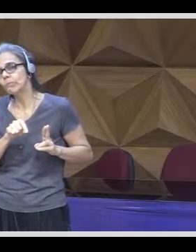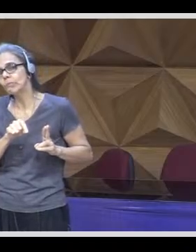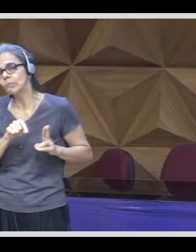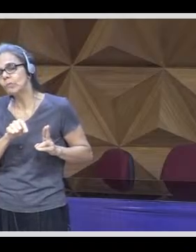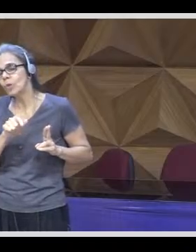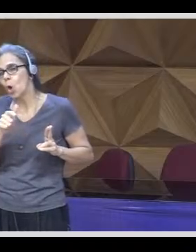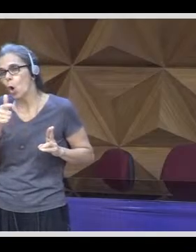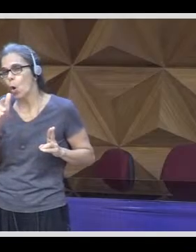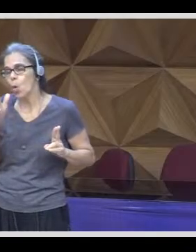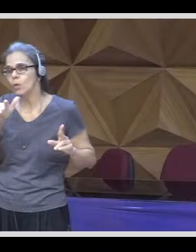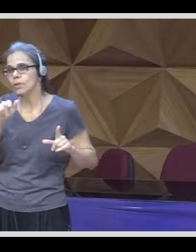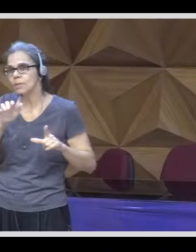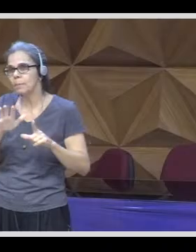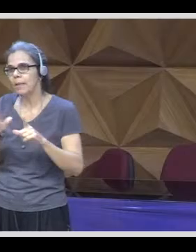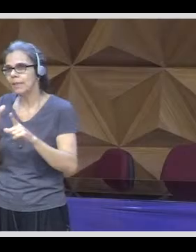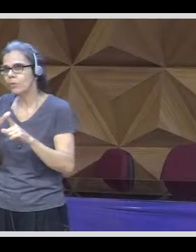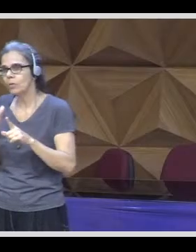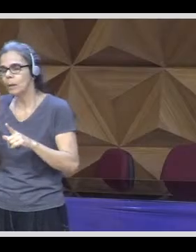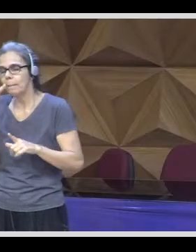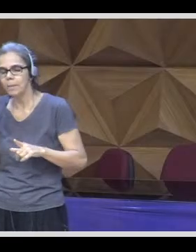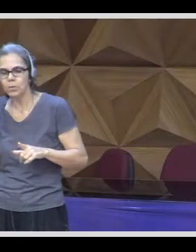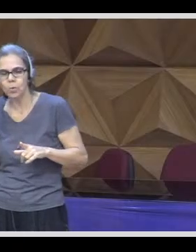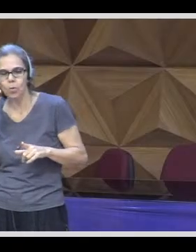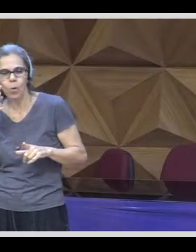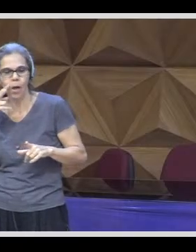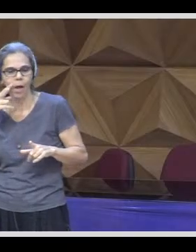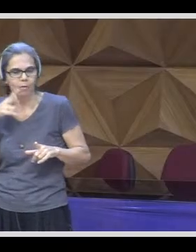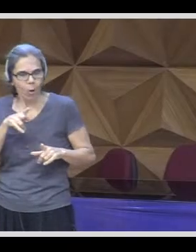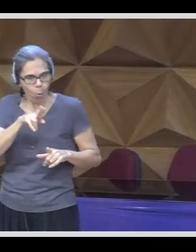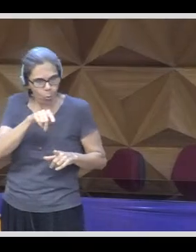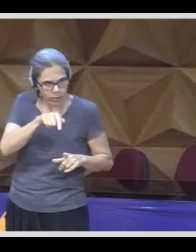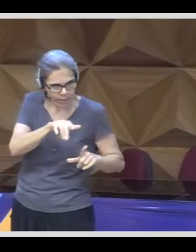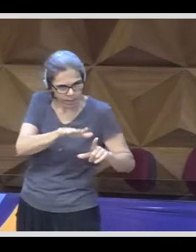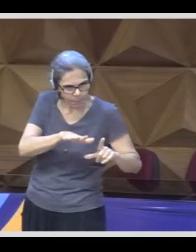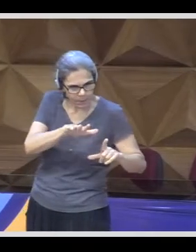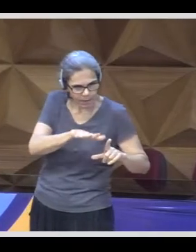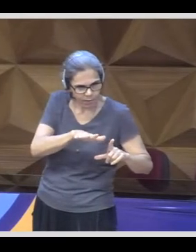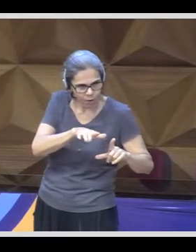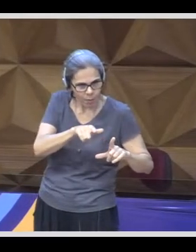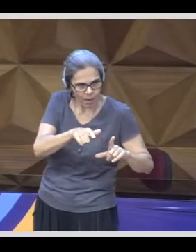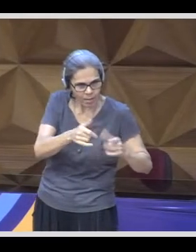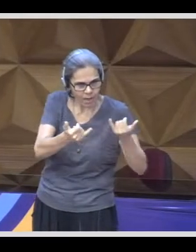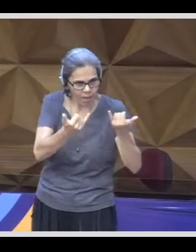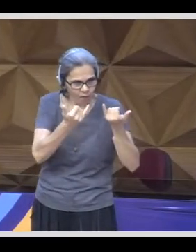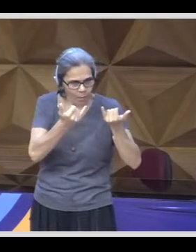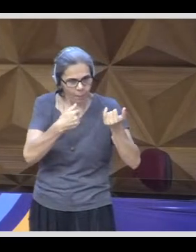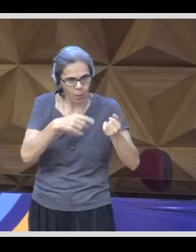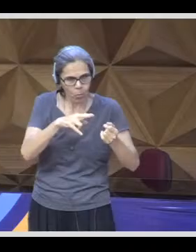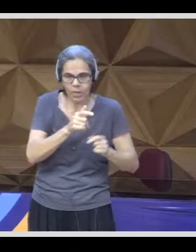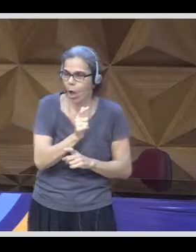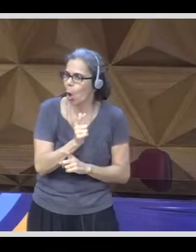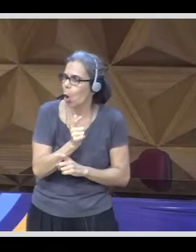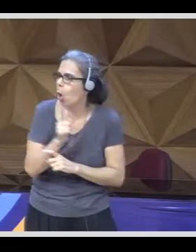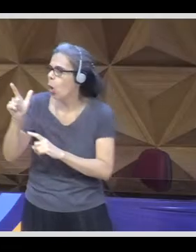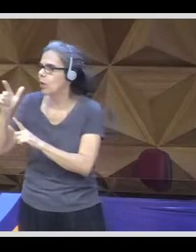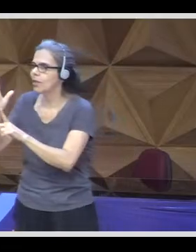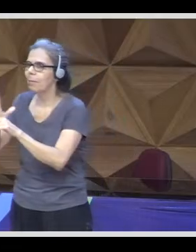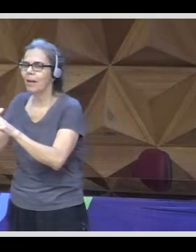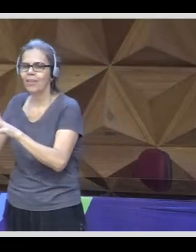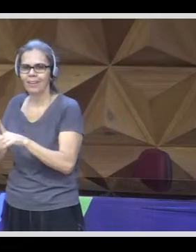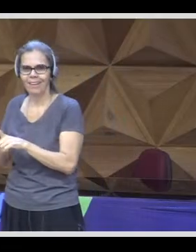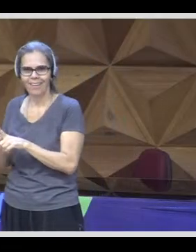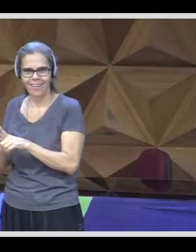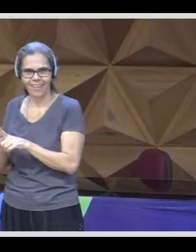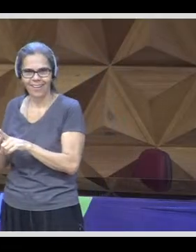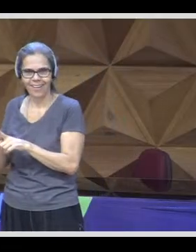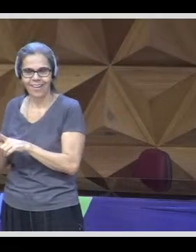like incentivizing prolonged exposure in the platform or in other platform. But perhaps even more